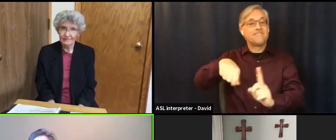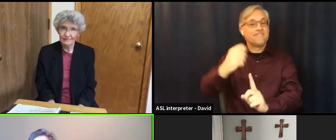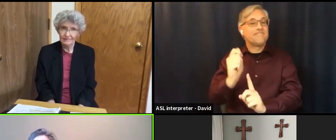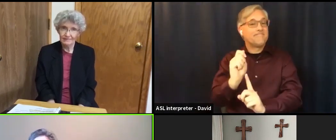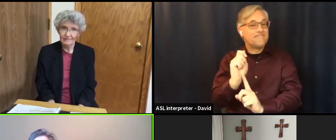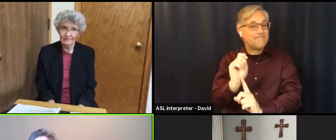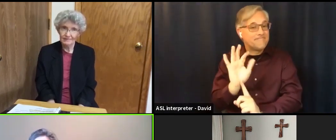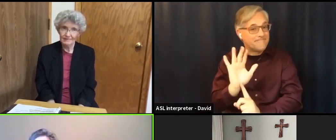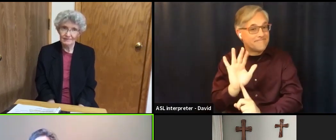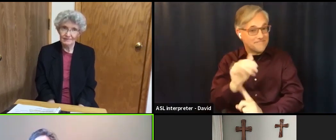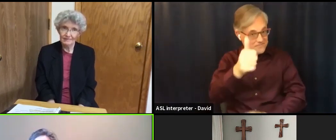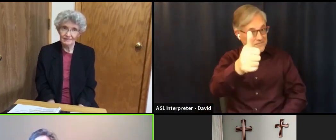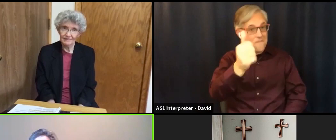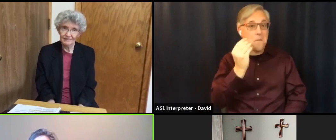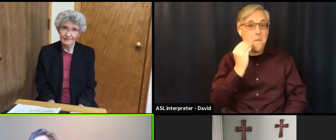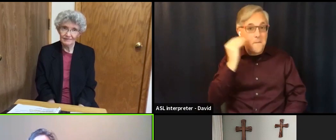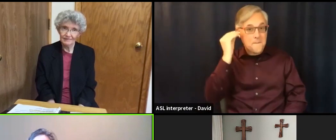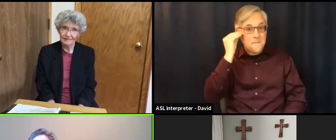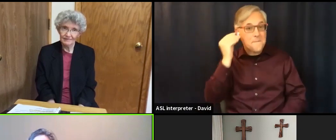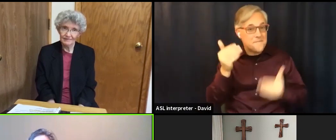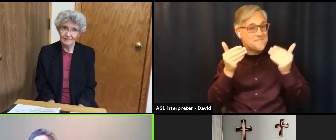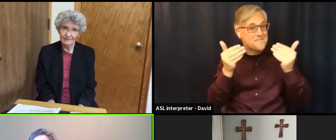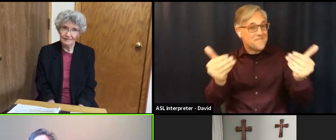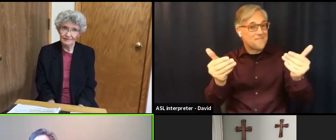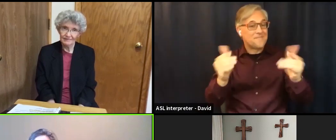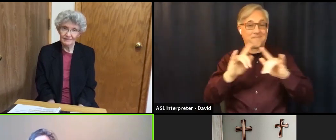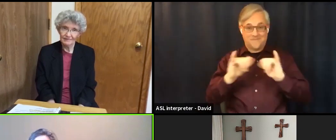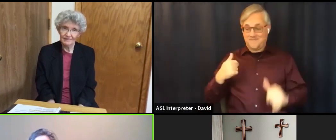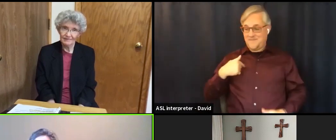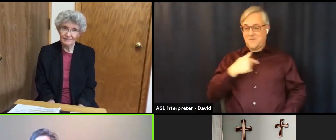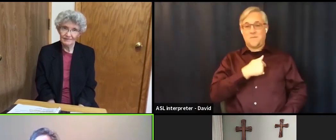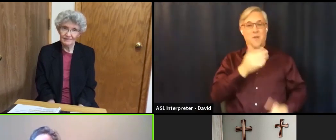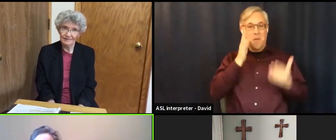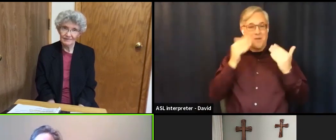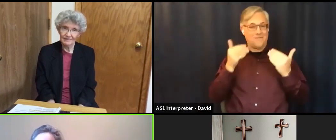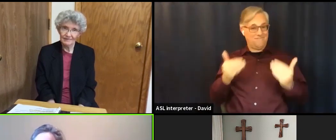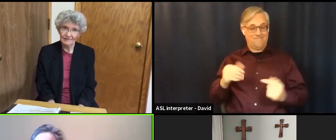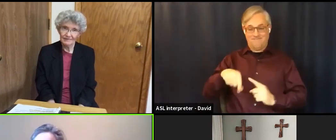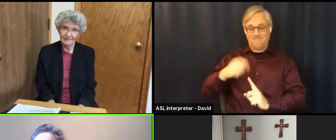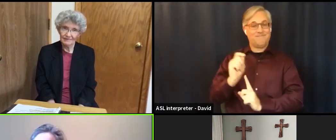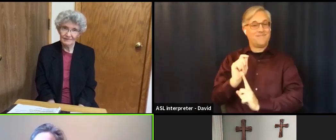light candles in your homes as we light a candle here.